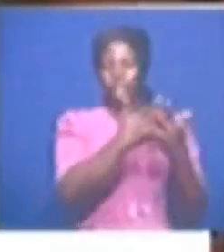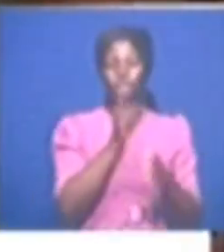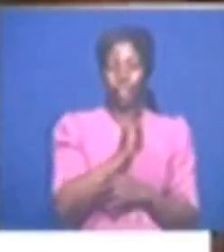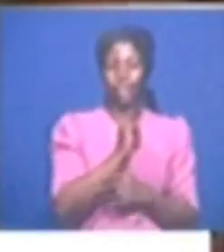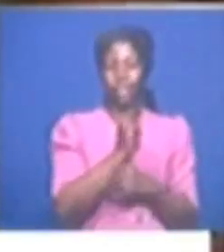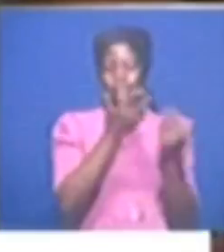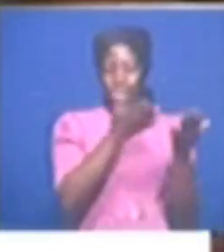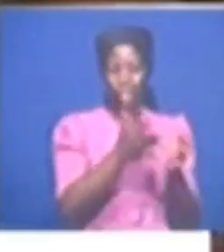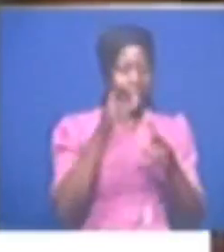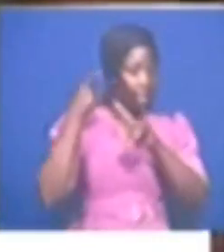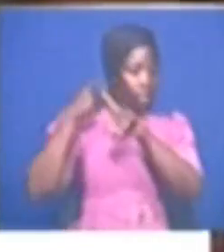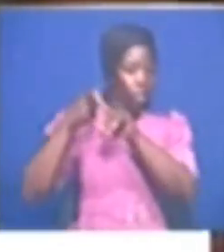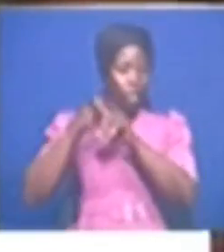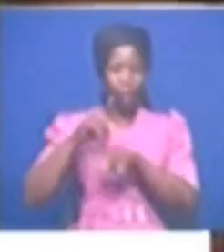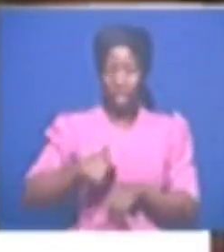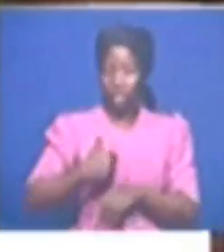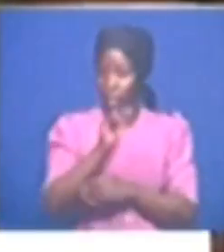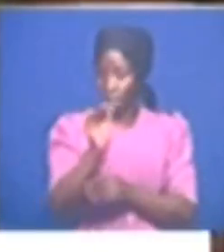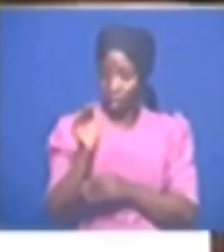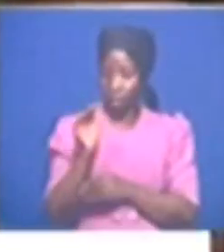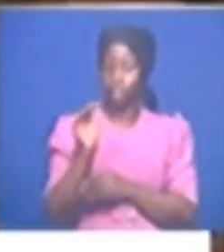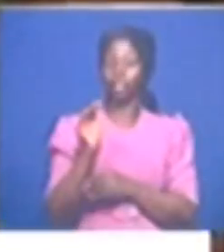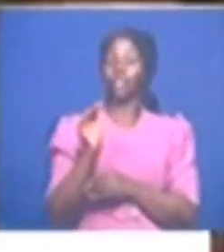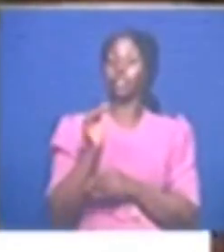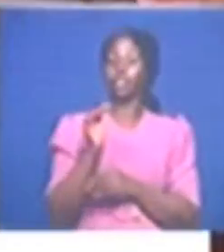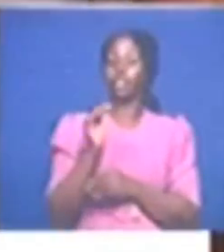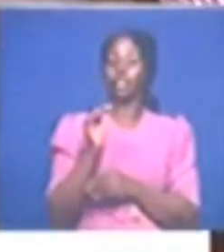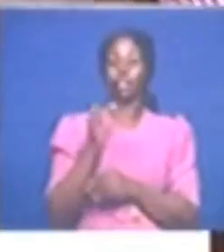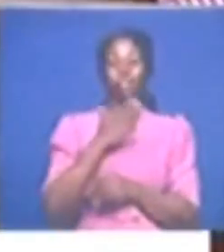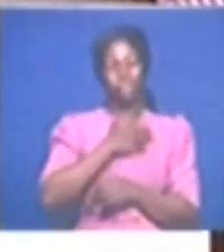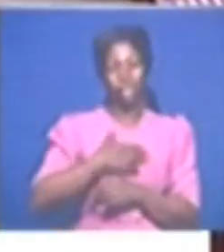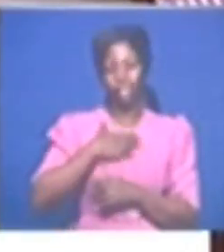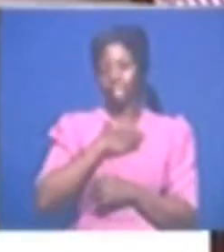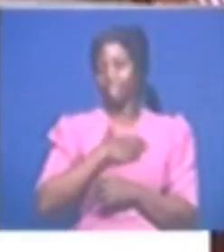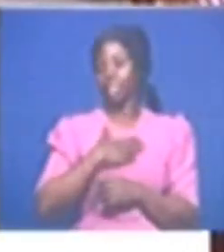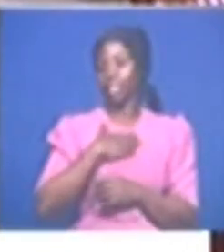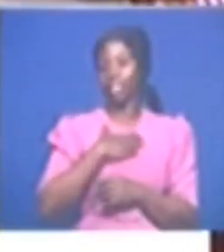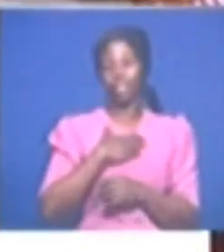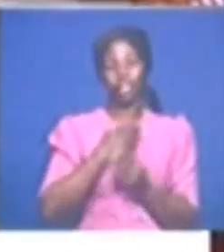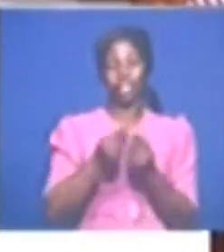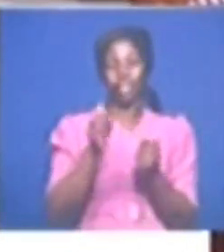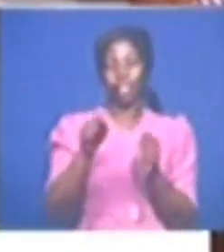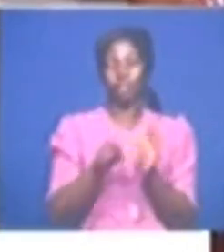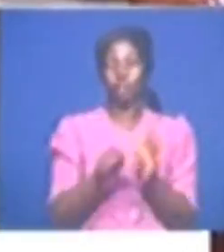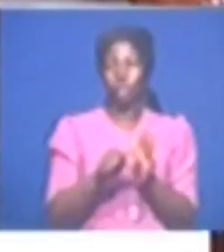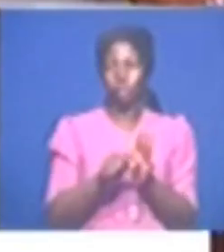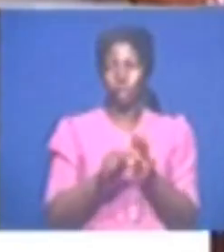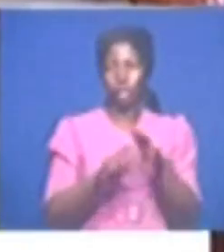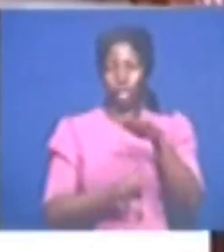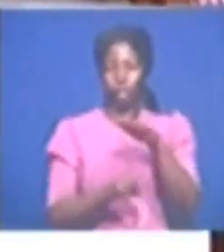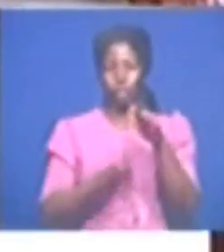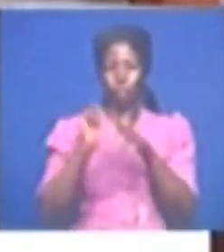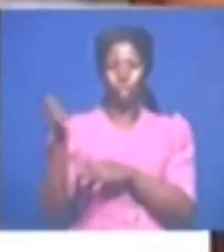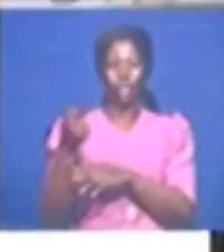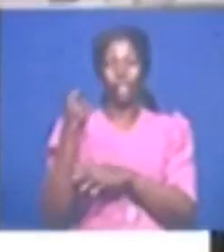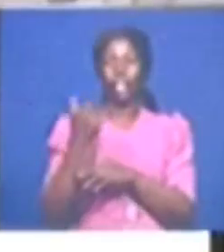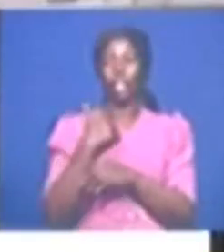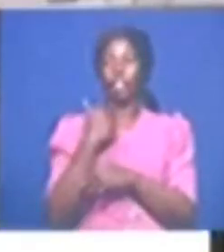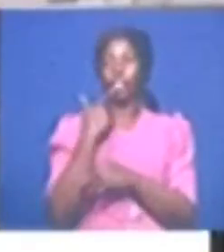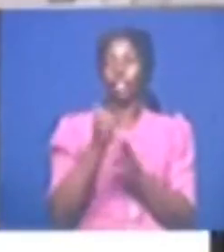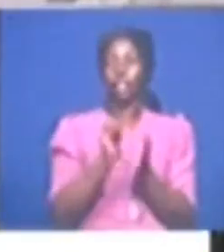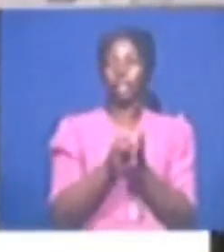naomba tafadhali ingililia swala hili. Deputy President William Ruto underscored the need to tame plastic pollution in